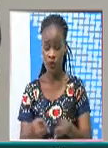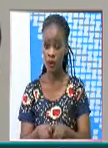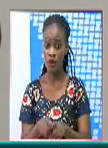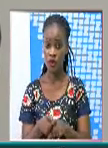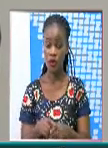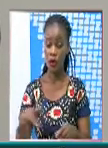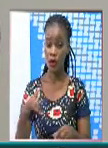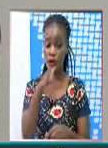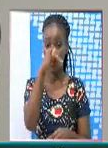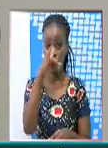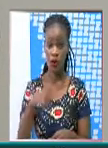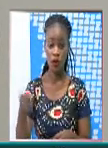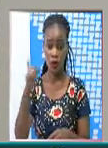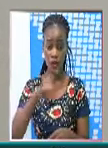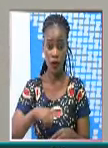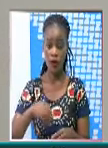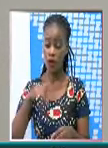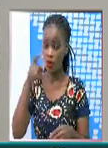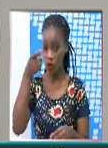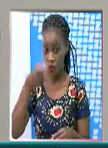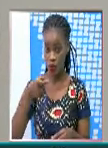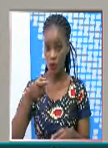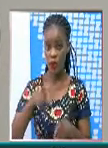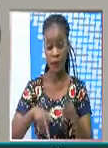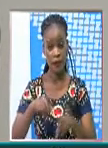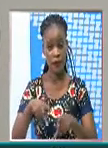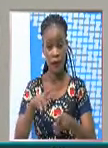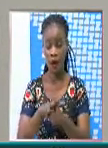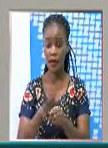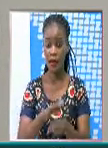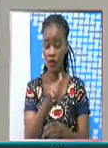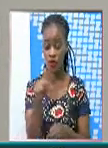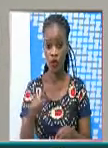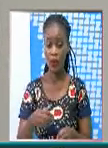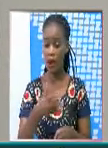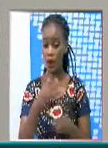plane comes empty, or maybe with passengers, or with some other goods needed in